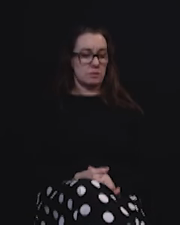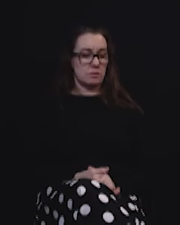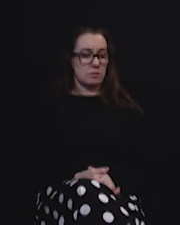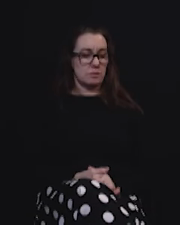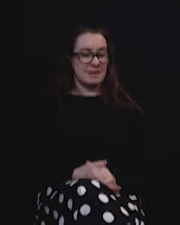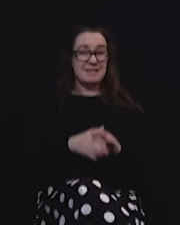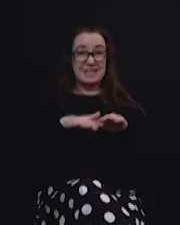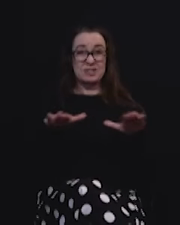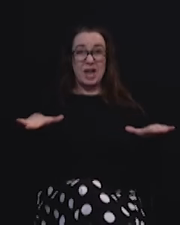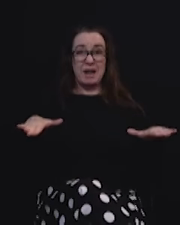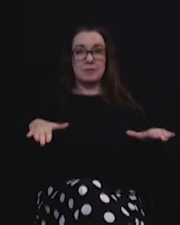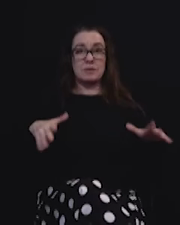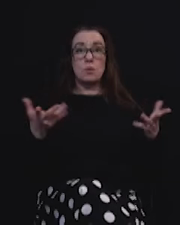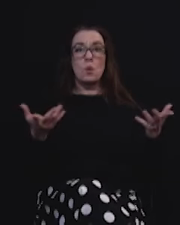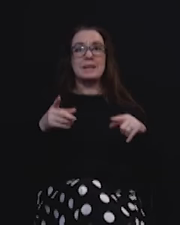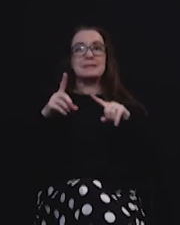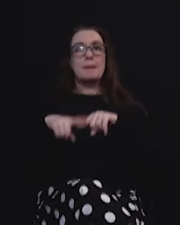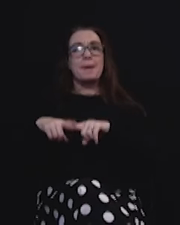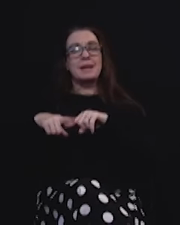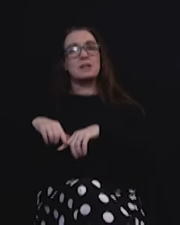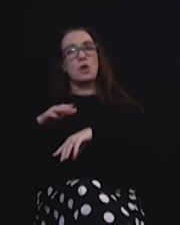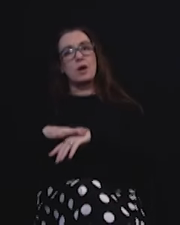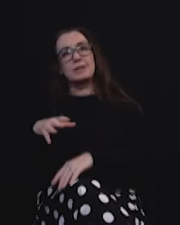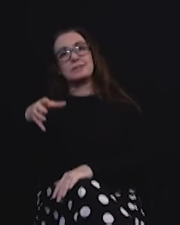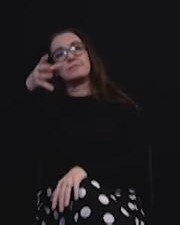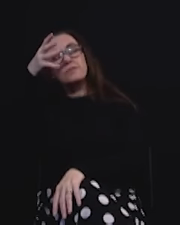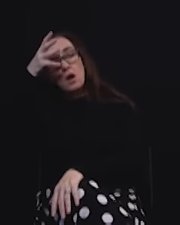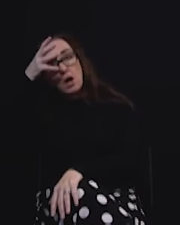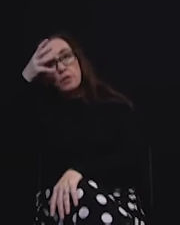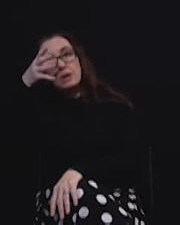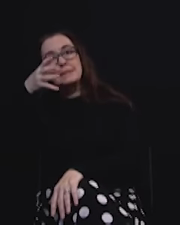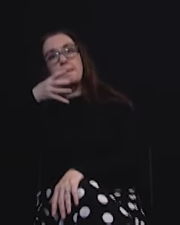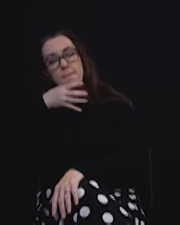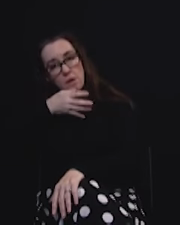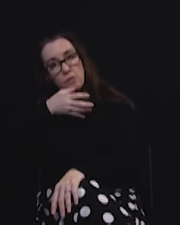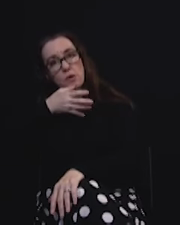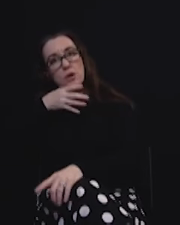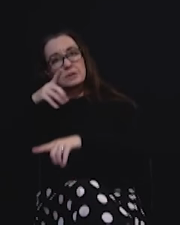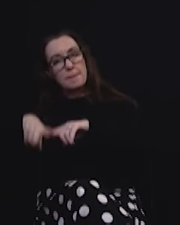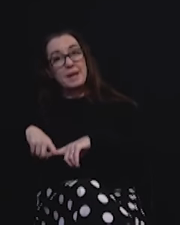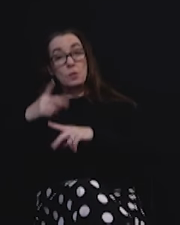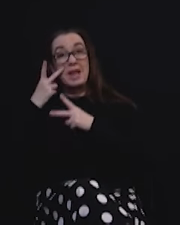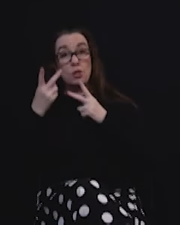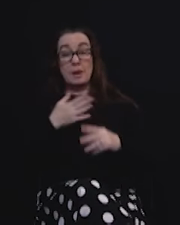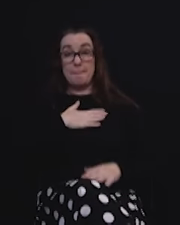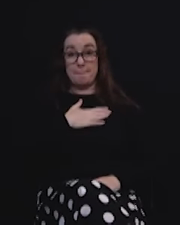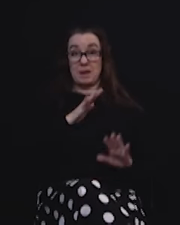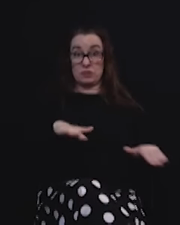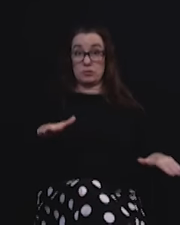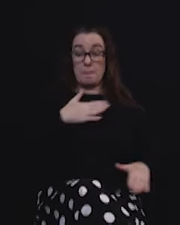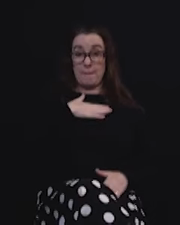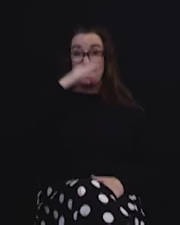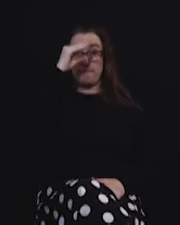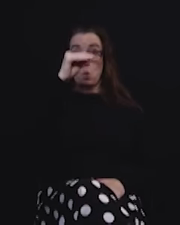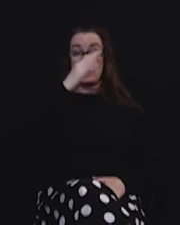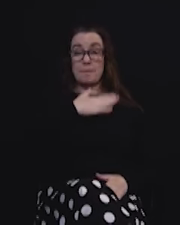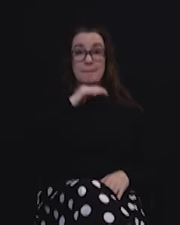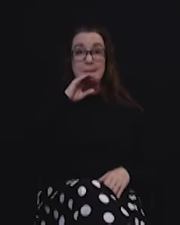Child is utterly dependent upon his father, utterly dependent upon his mother. When I look at my boys and my